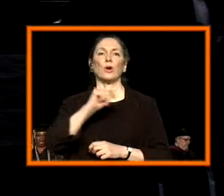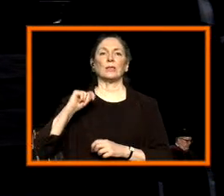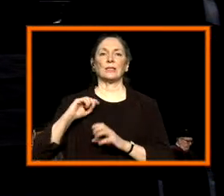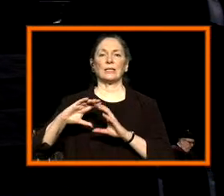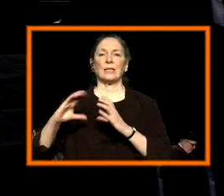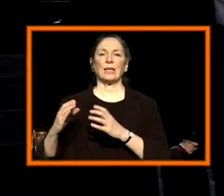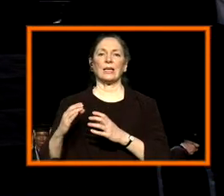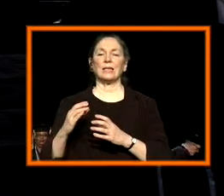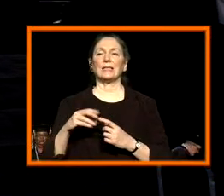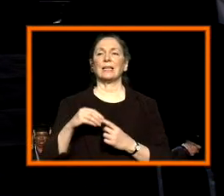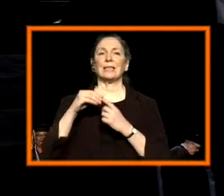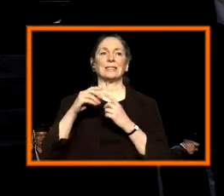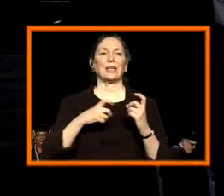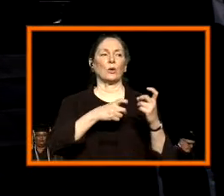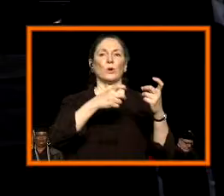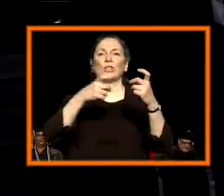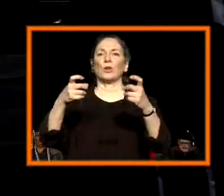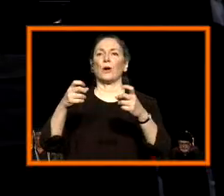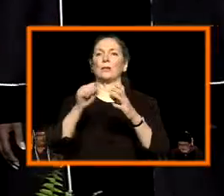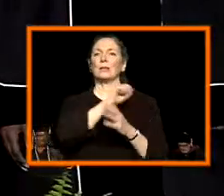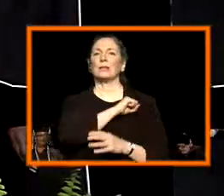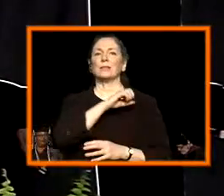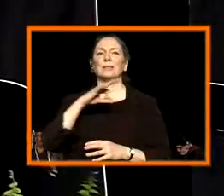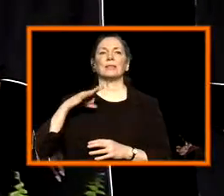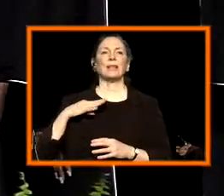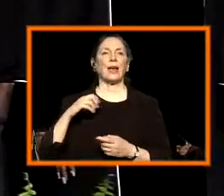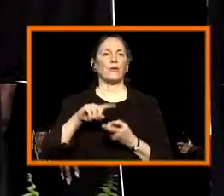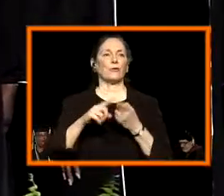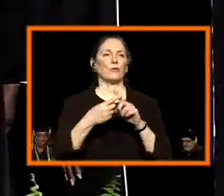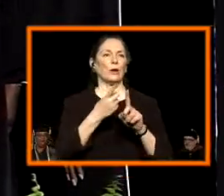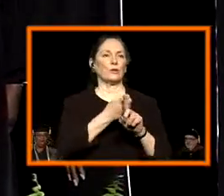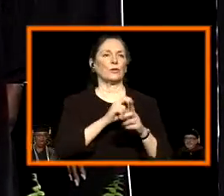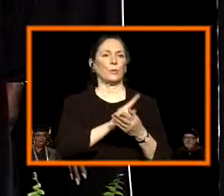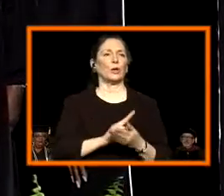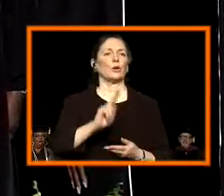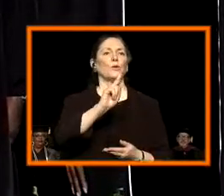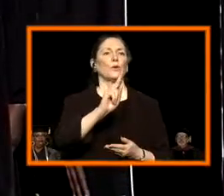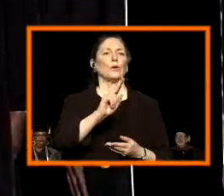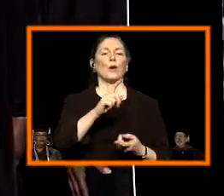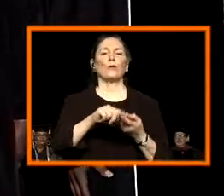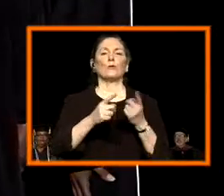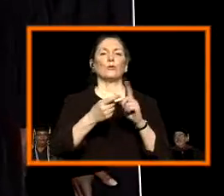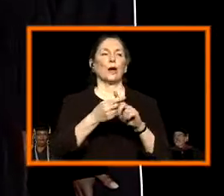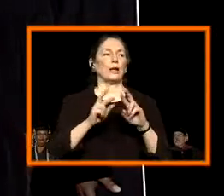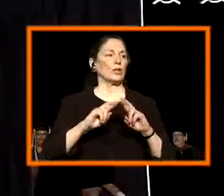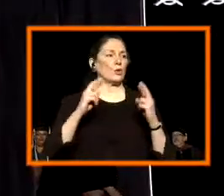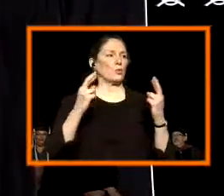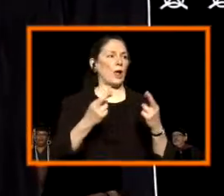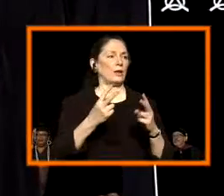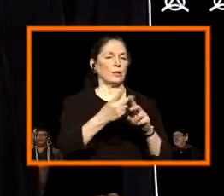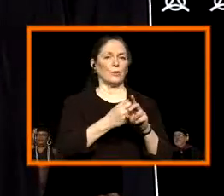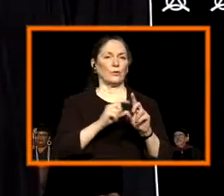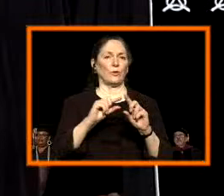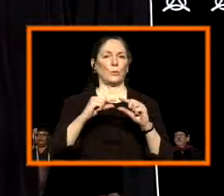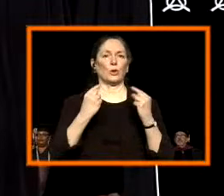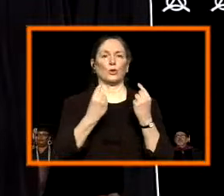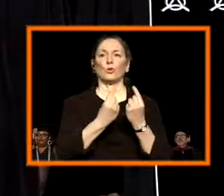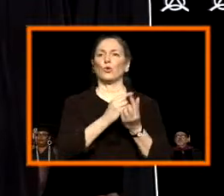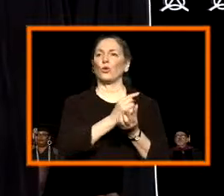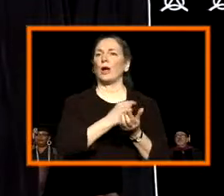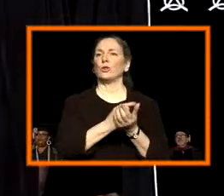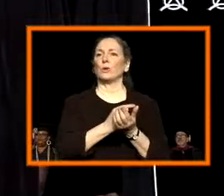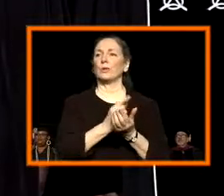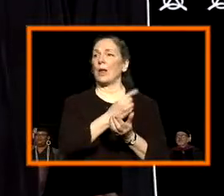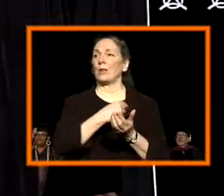trustees, and distinguished guests, staff, friends of the university, friends and relatives of the graduates, and